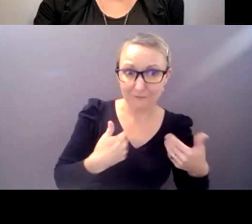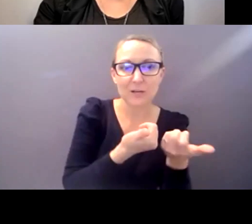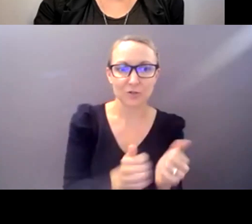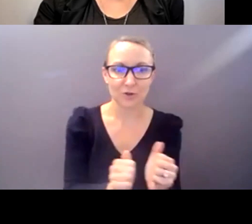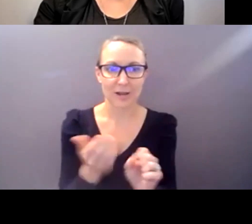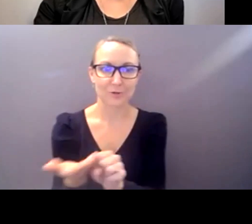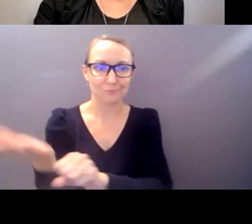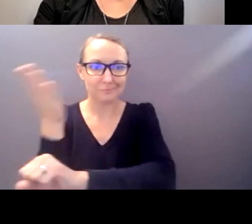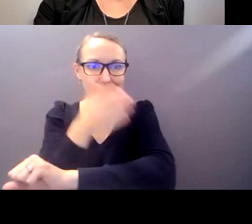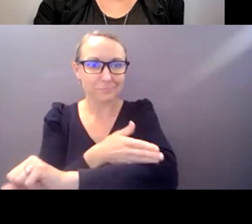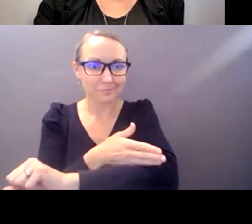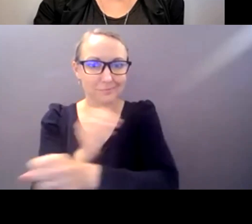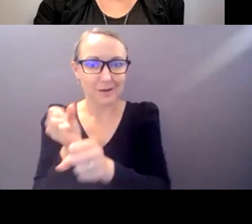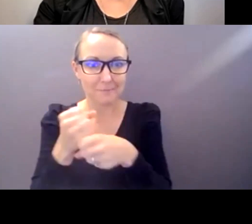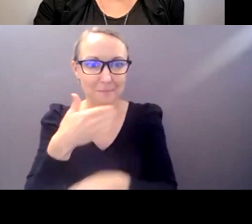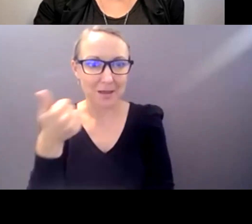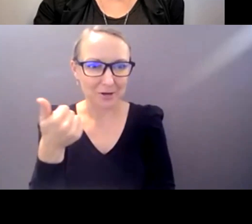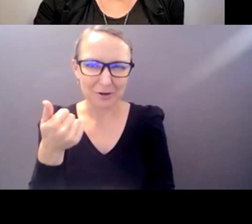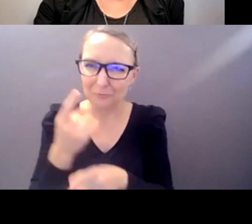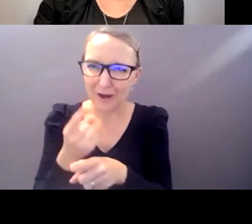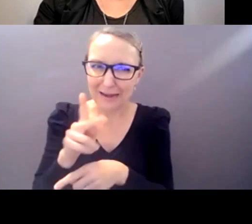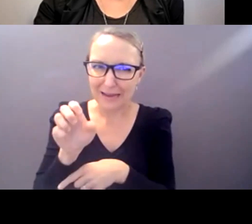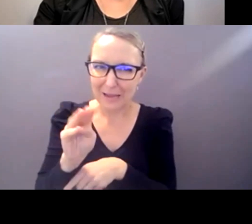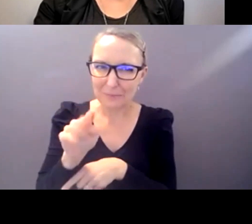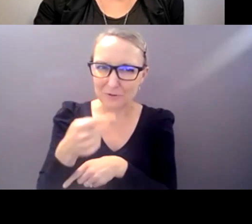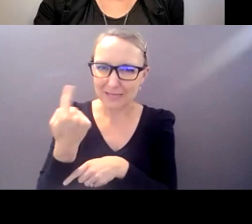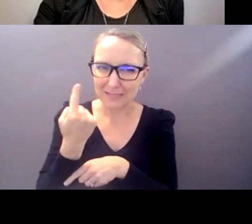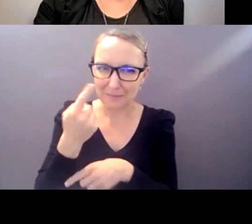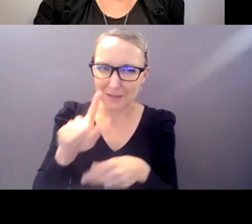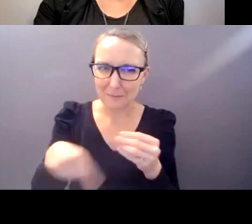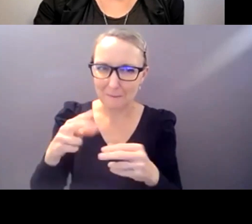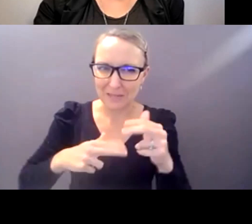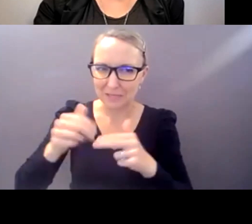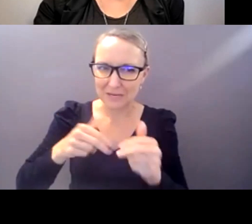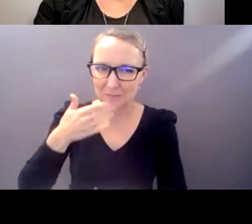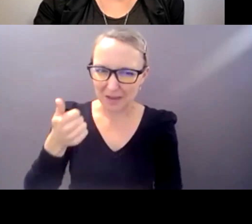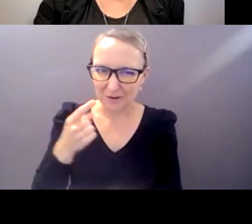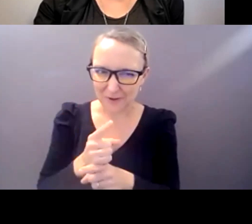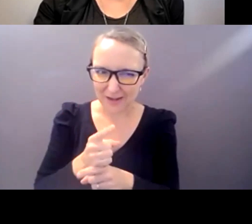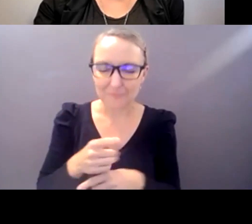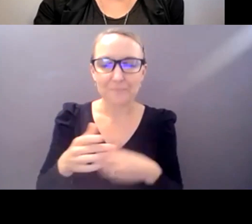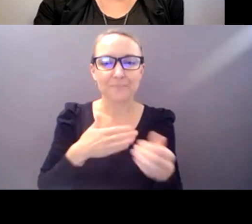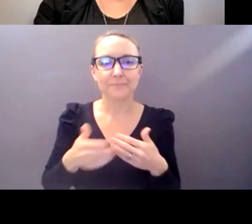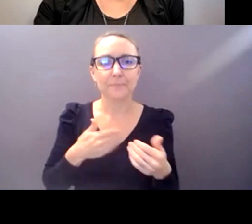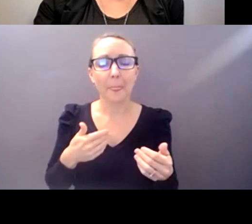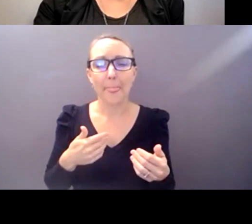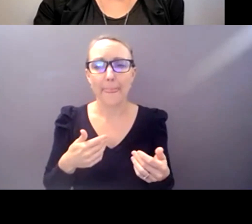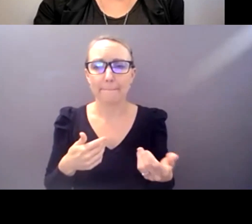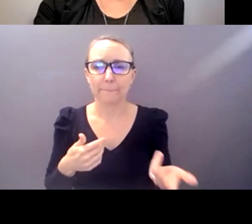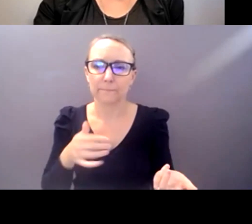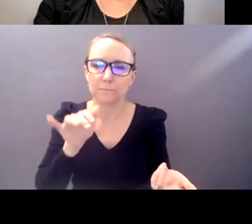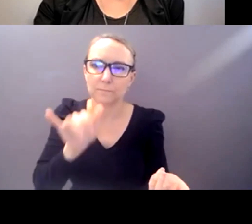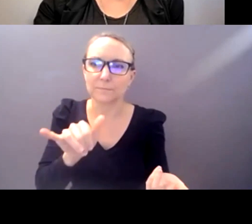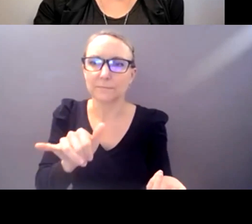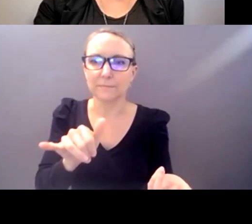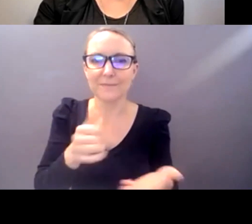is that your word, Kim, something about building better or something like that, but so that kind of helped ease